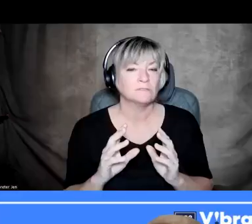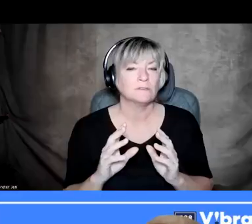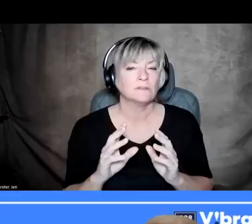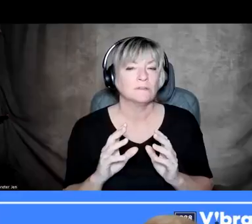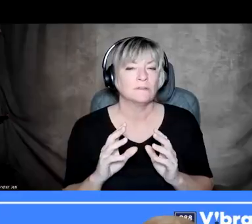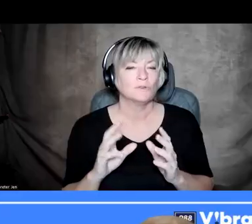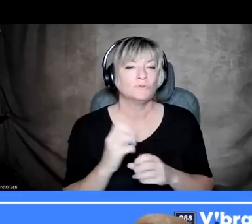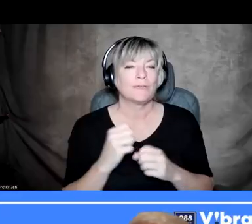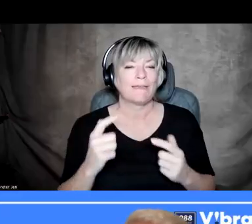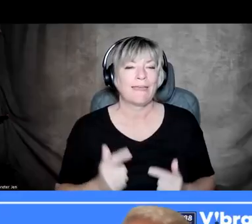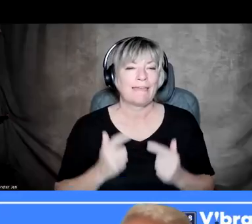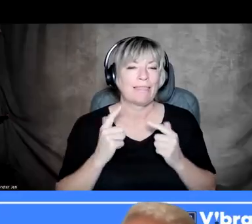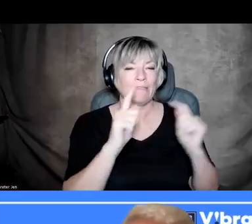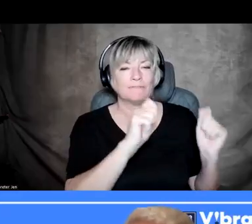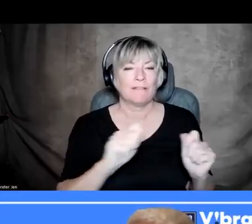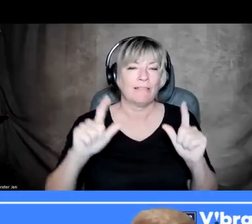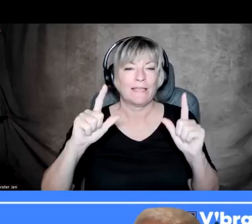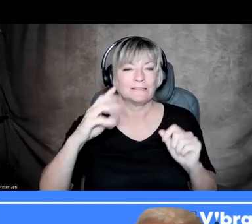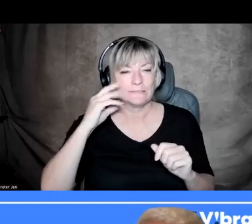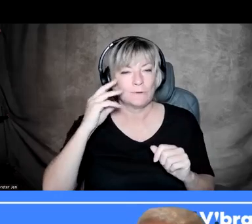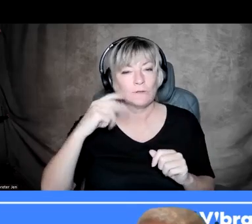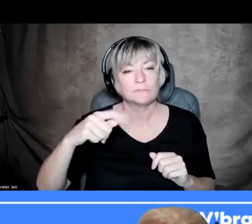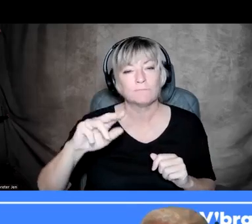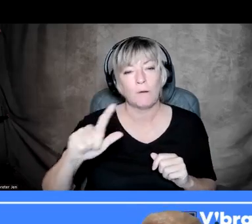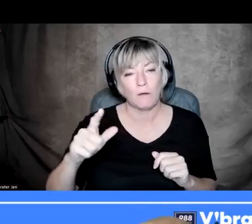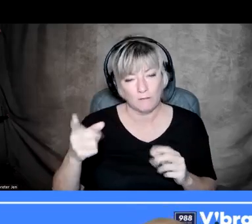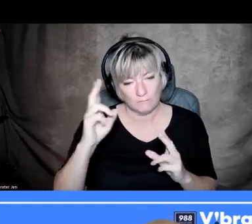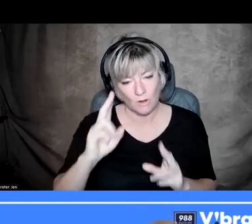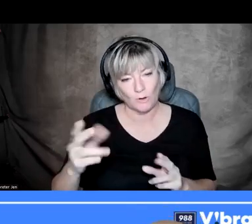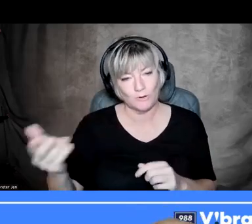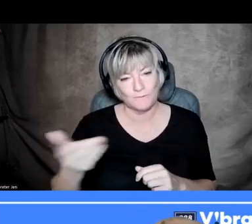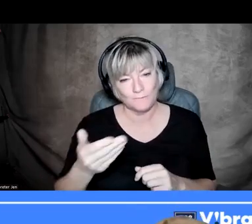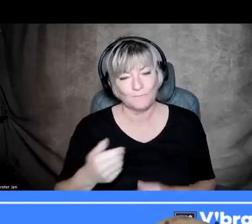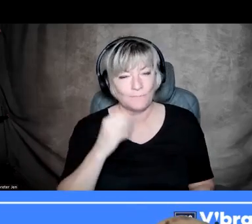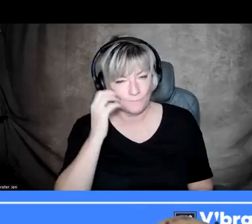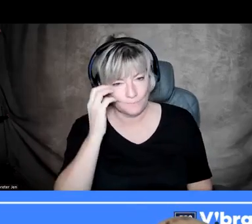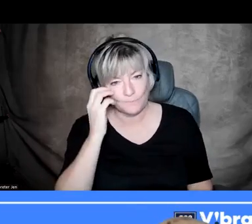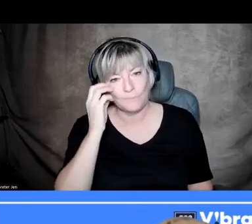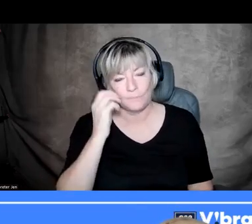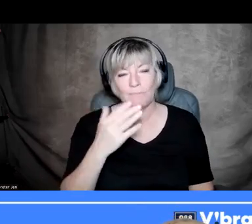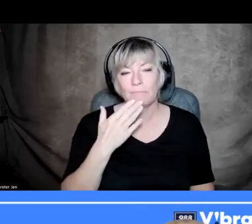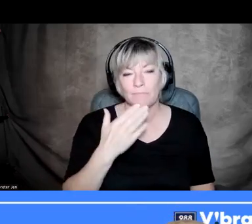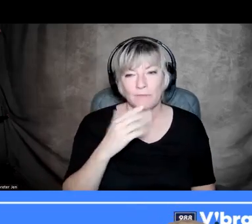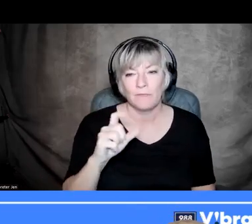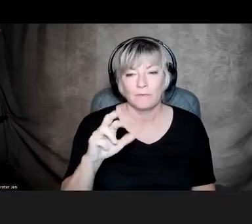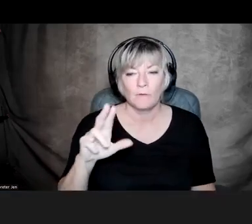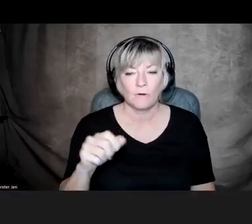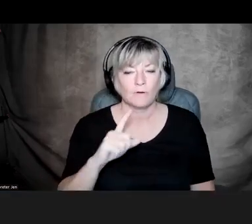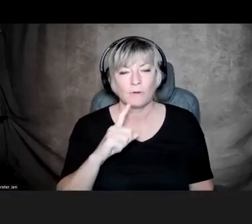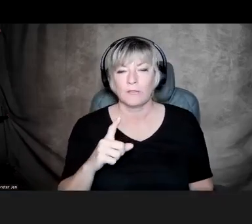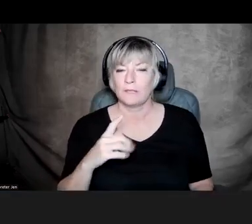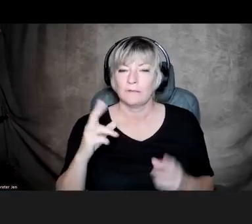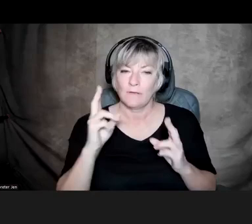lived lens experience. Paul, I'll let you do the honors of introducing. Absolutely. Thank you, Laura. And it really is an honor and